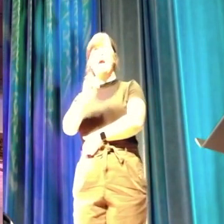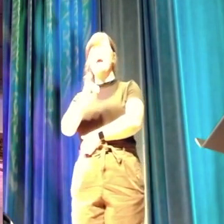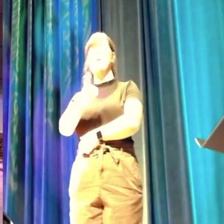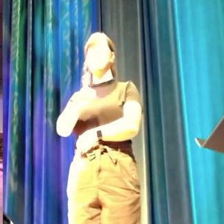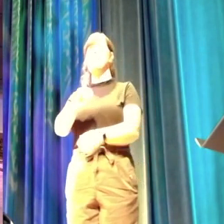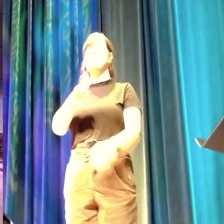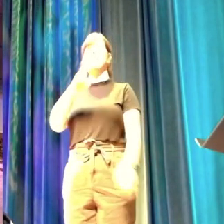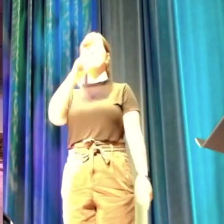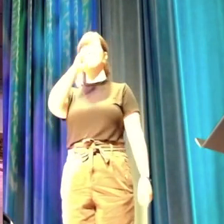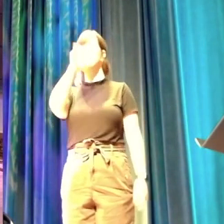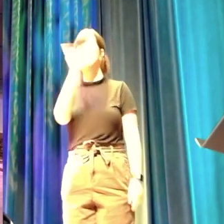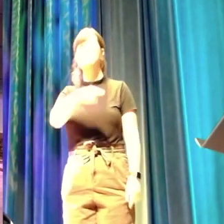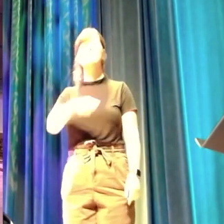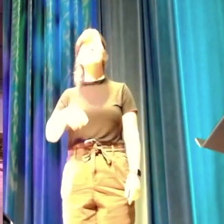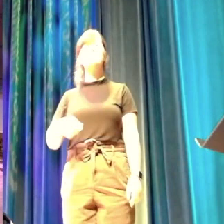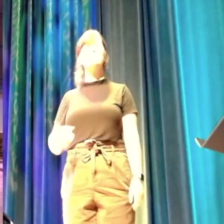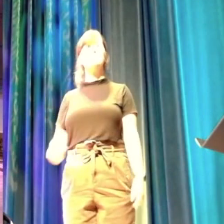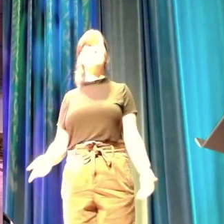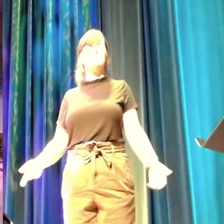hoax.